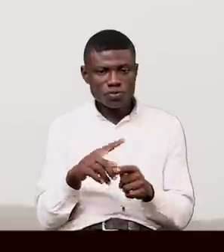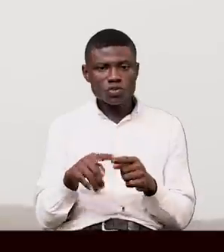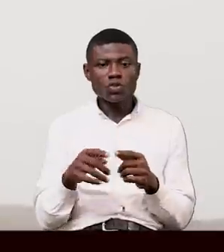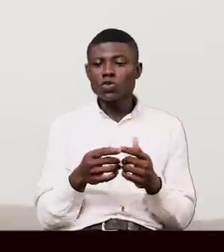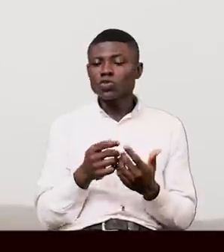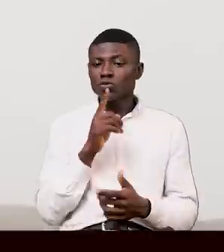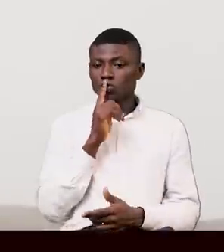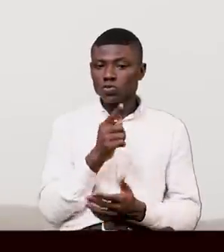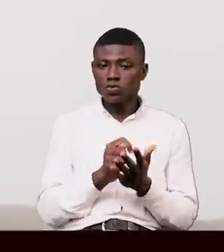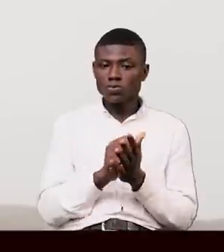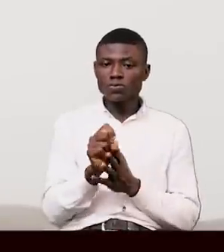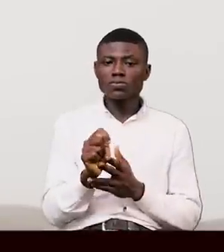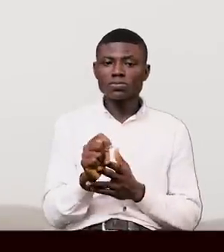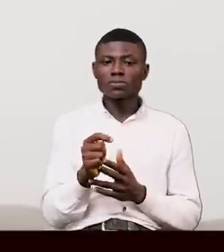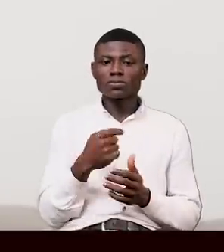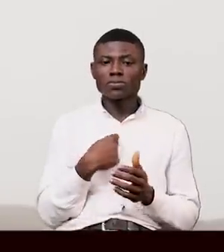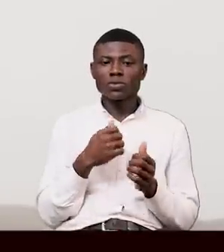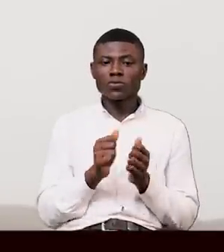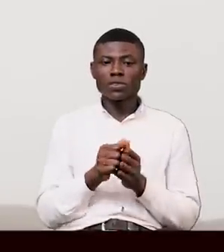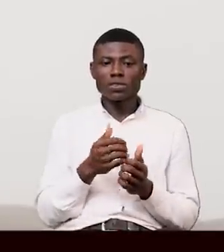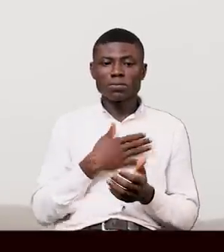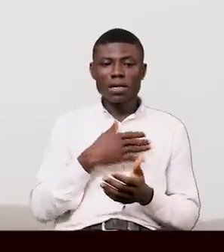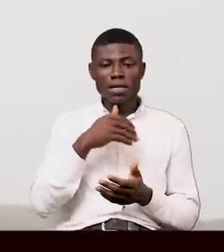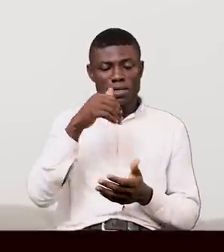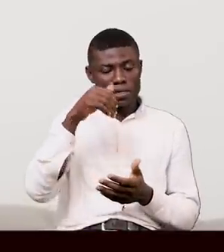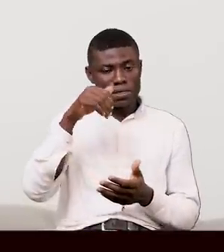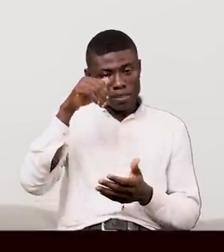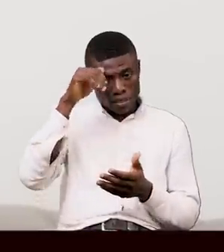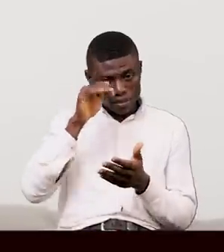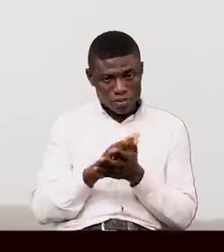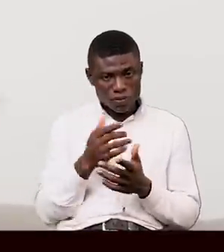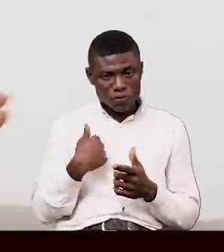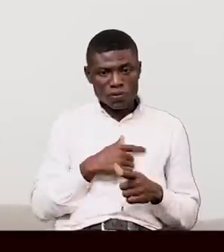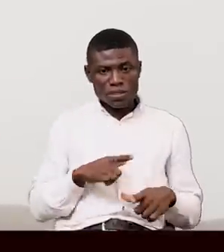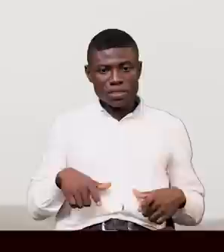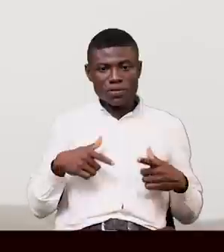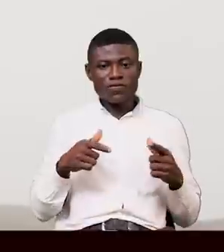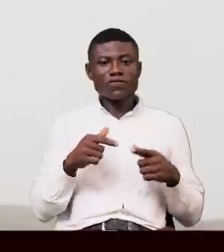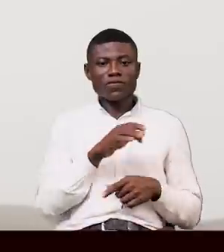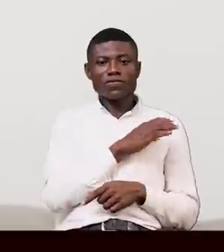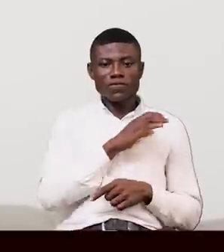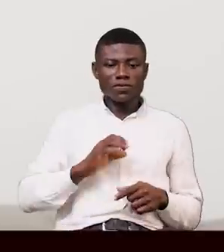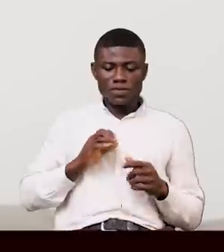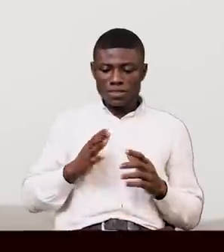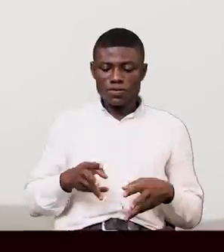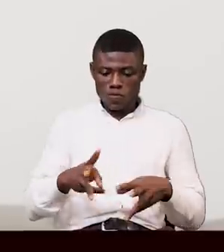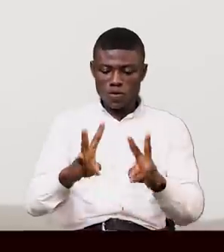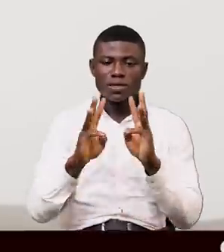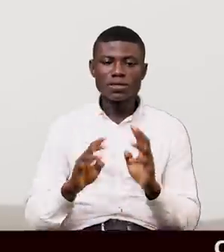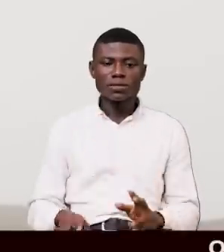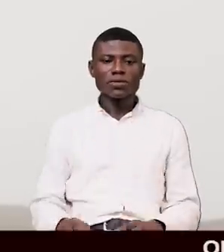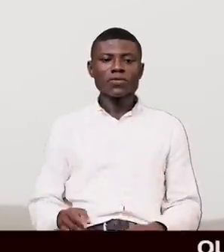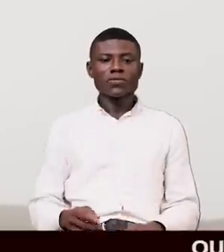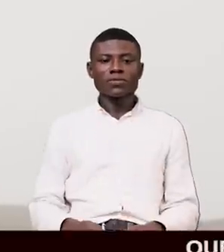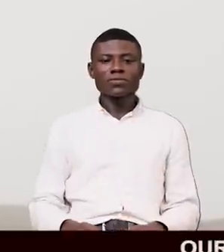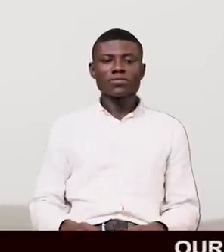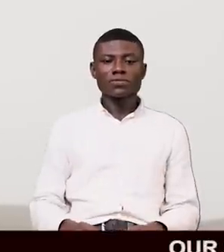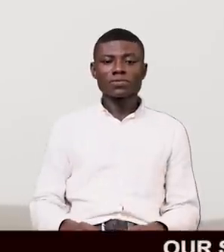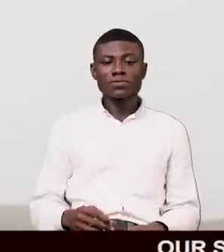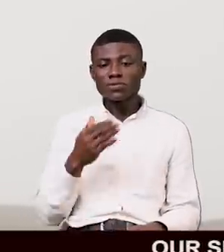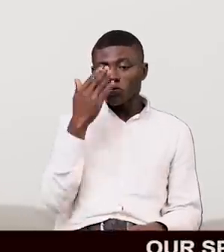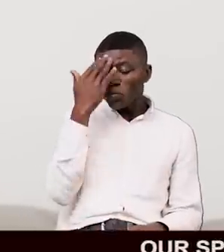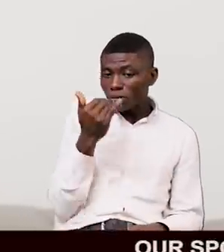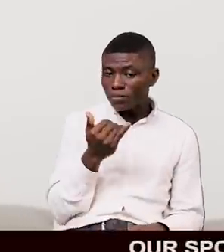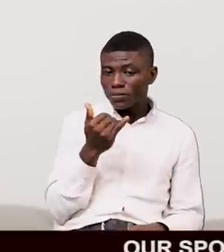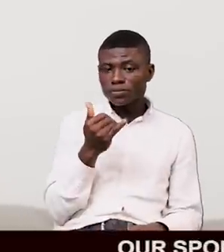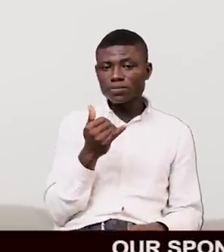me me ni mi ku tena ase te se a Christopher odi ni be said ye wo kan okay yes because